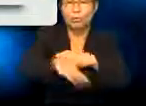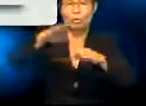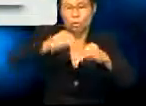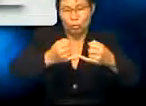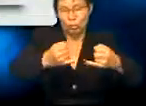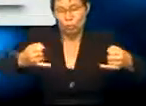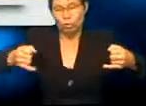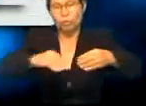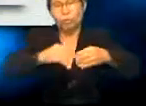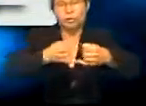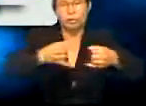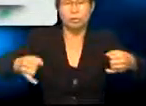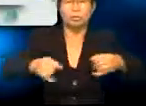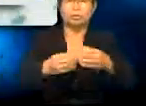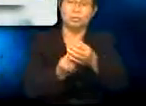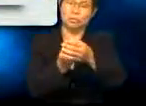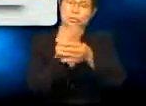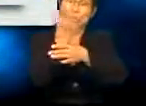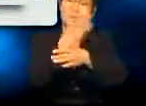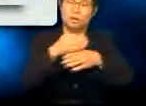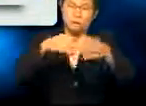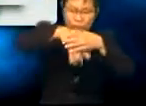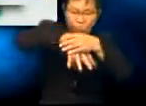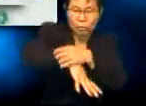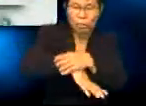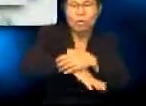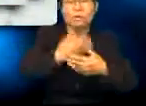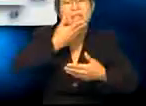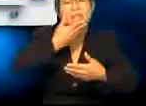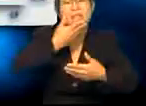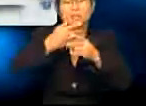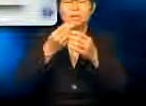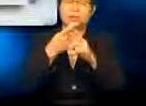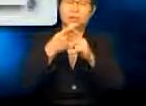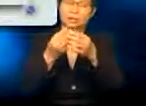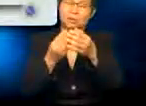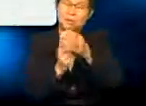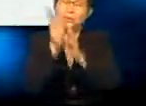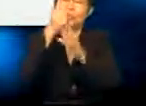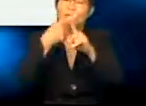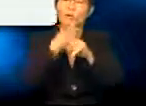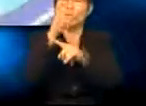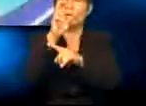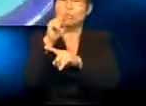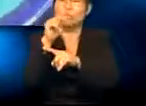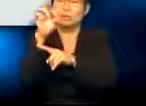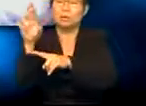The shoots and roots of the young plant develops from the runners.